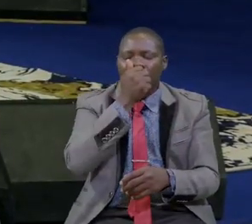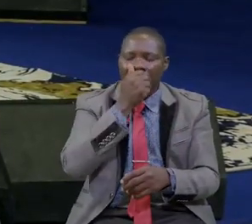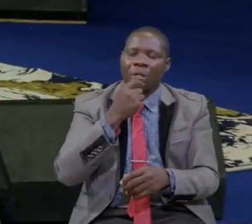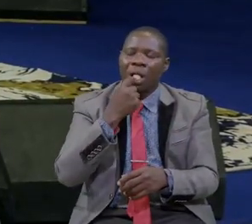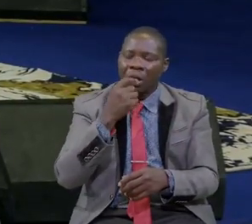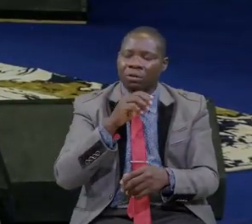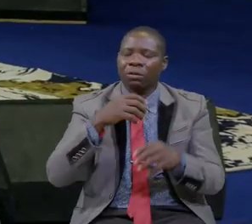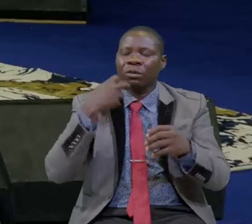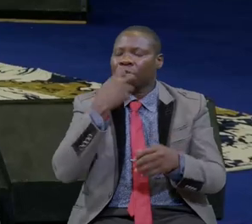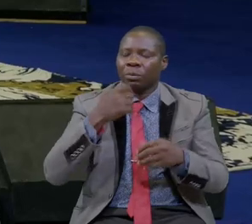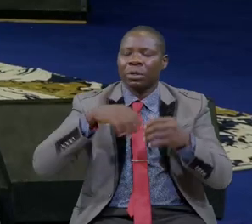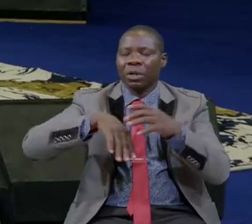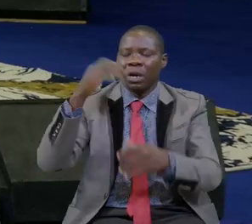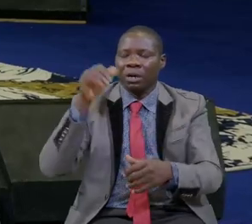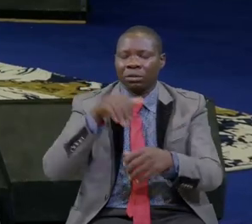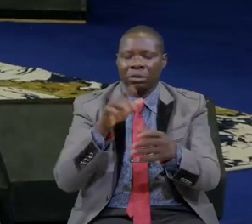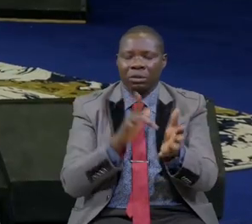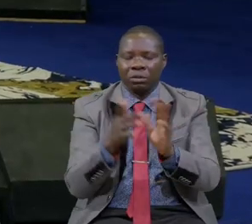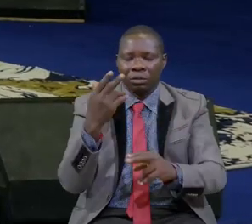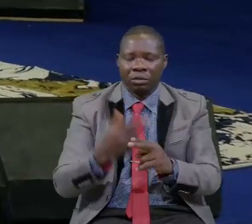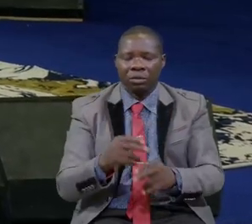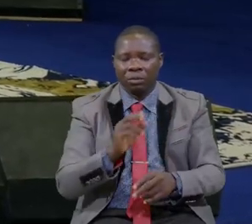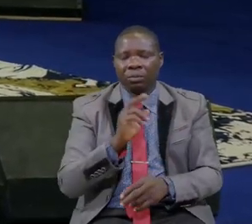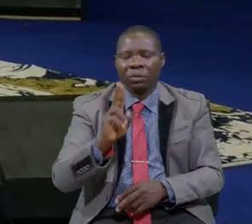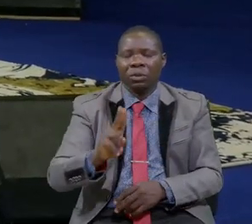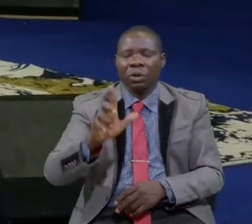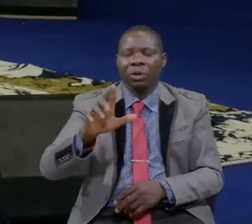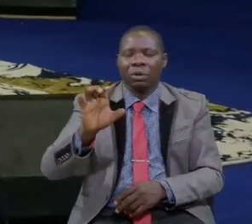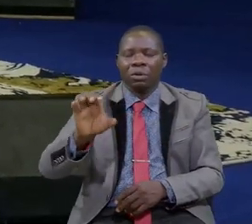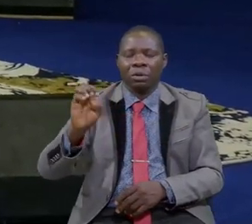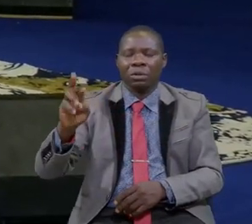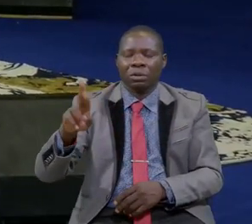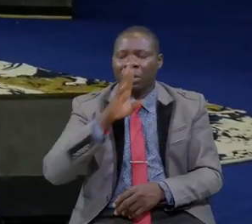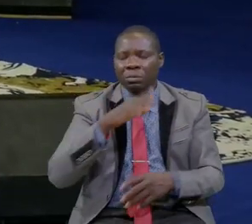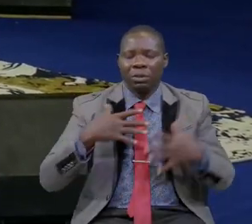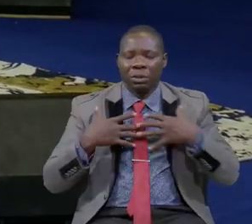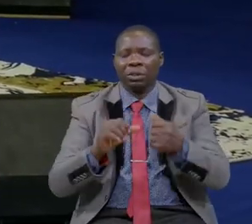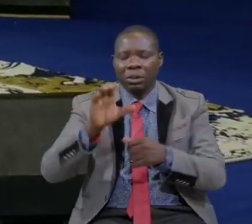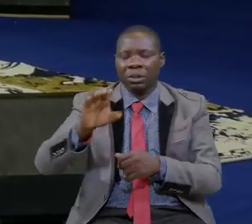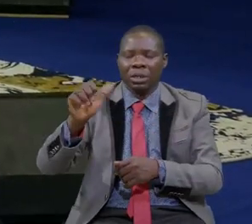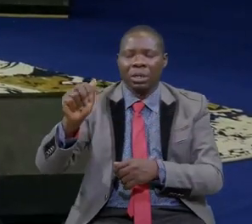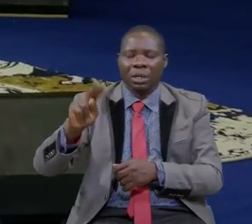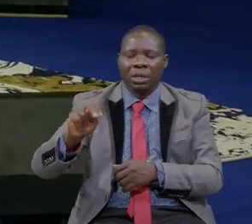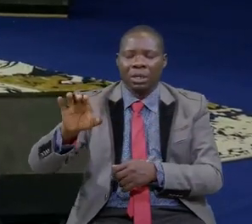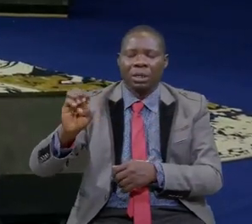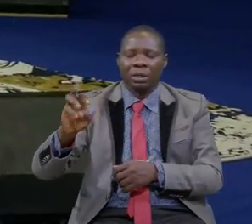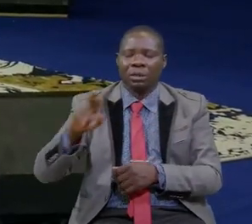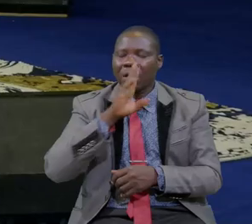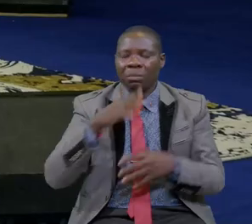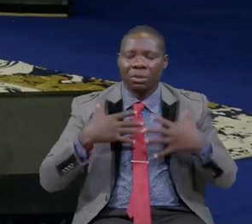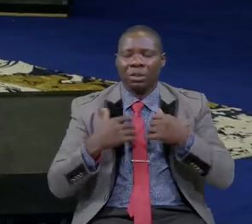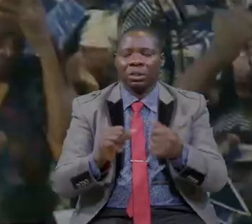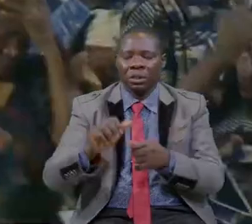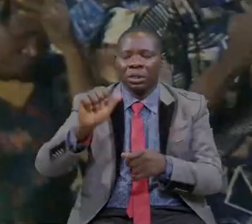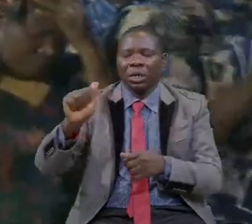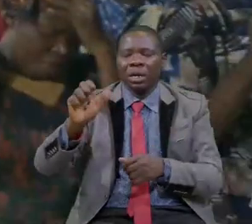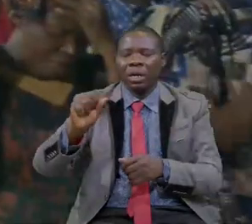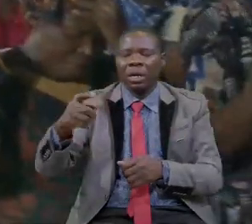out. Ulcer, be healed. Cancer, be healed. Arthritis, be